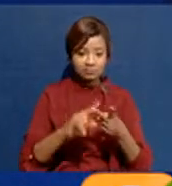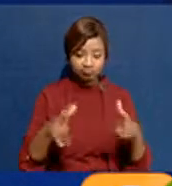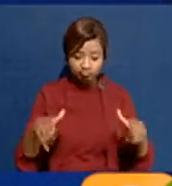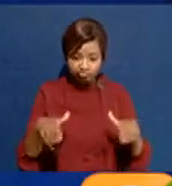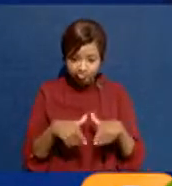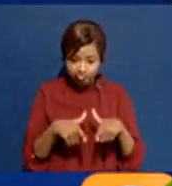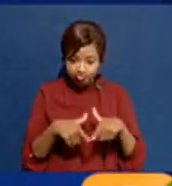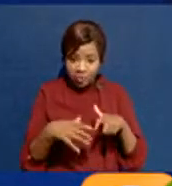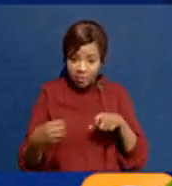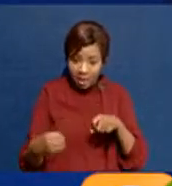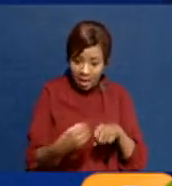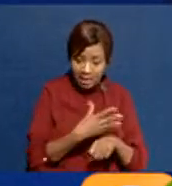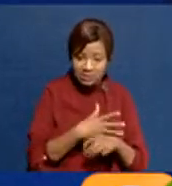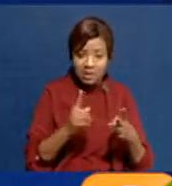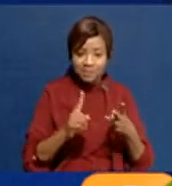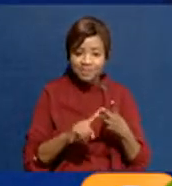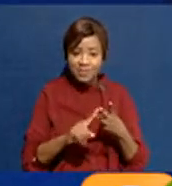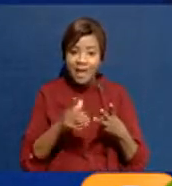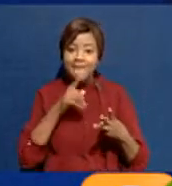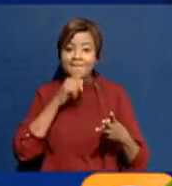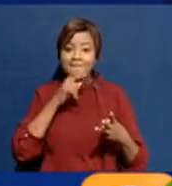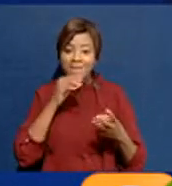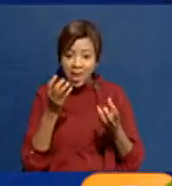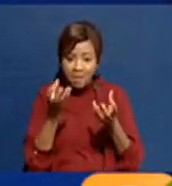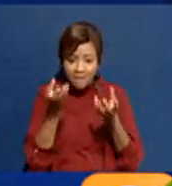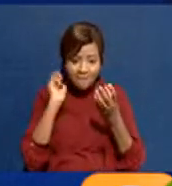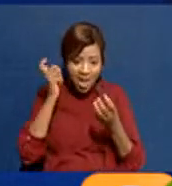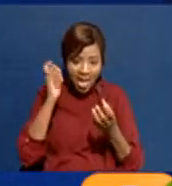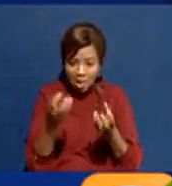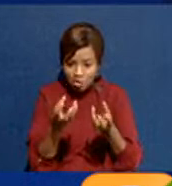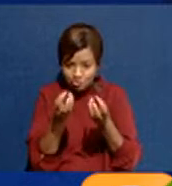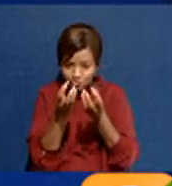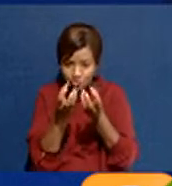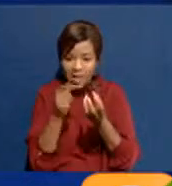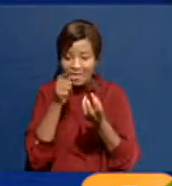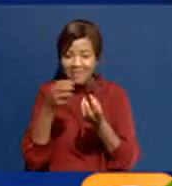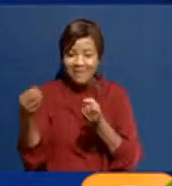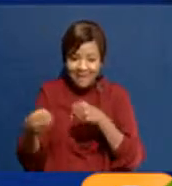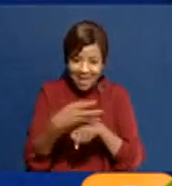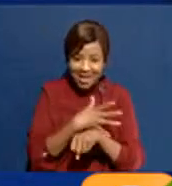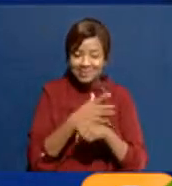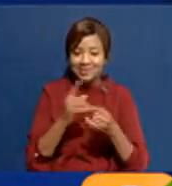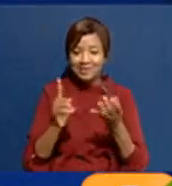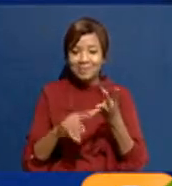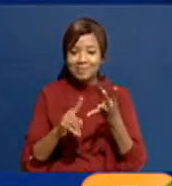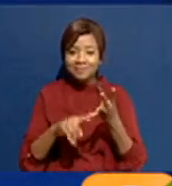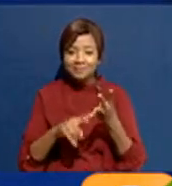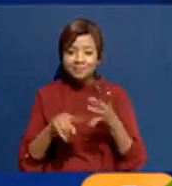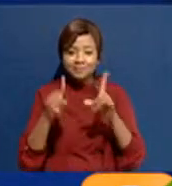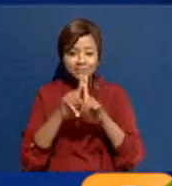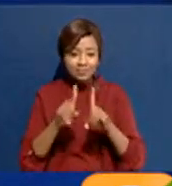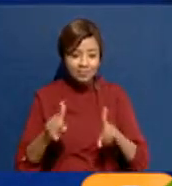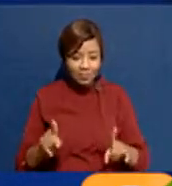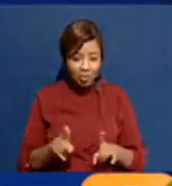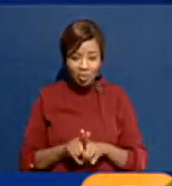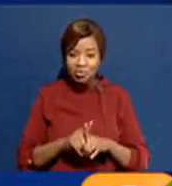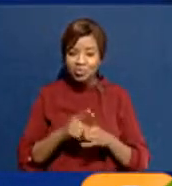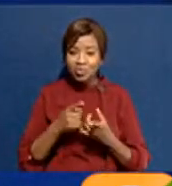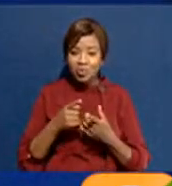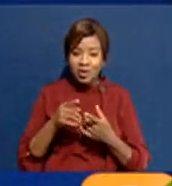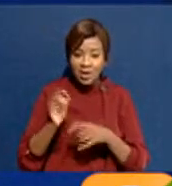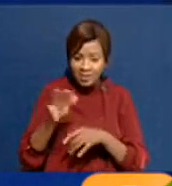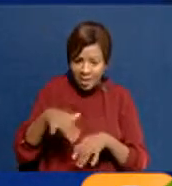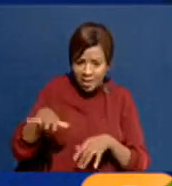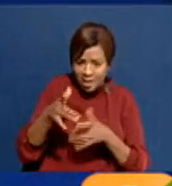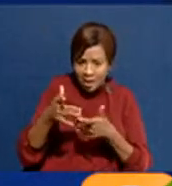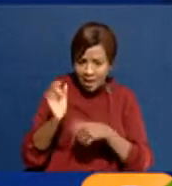then followed by prostate cancer, esophagus cancer, and then rectal cancer. In terms of deaths, cervical cancer is number